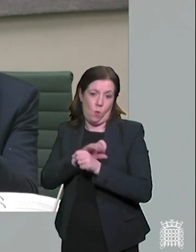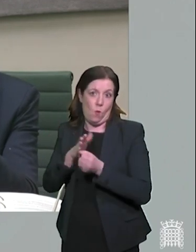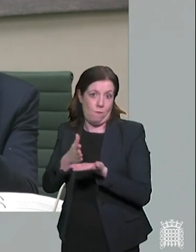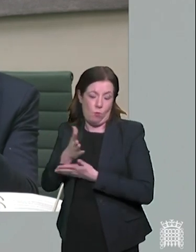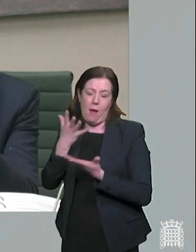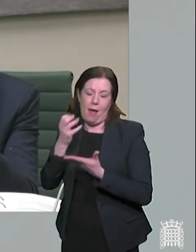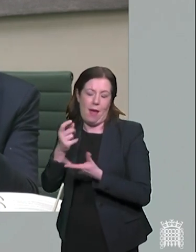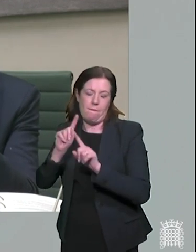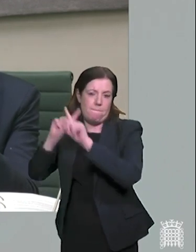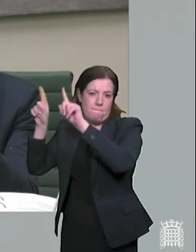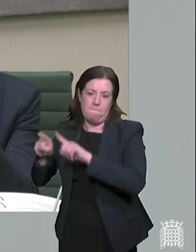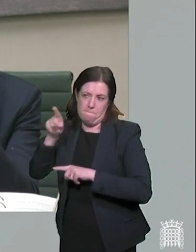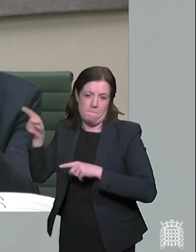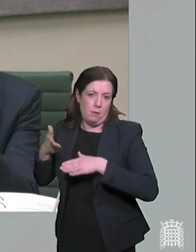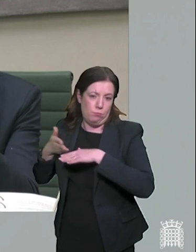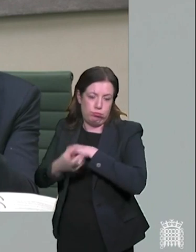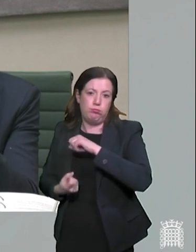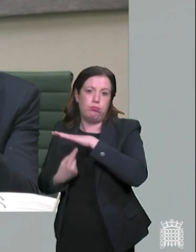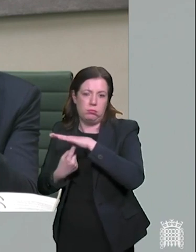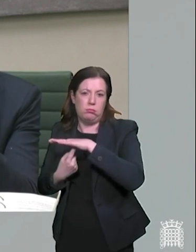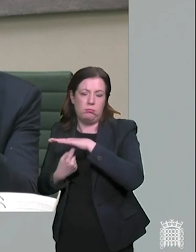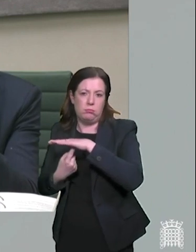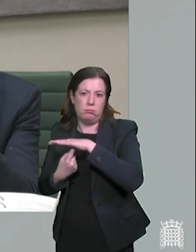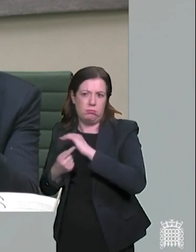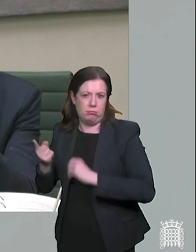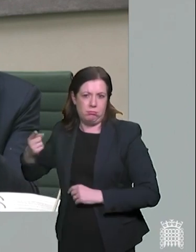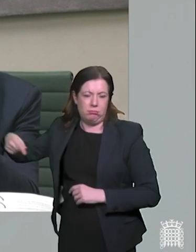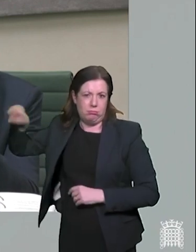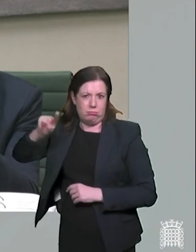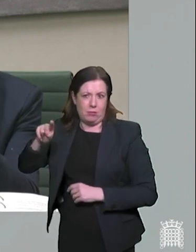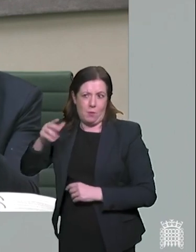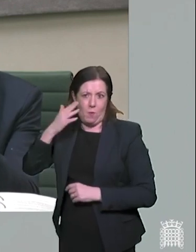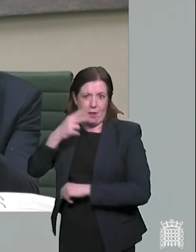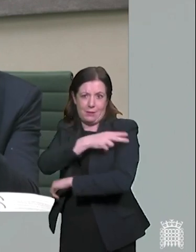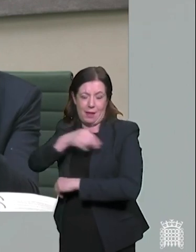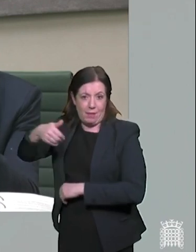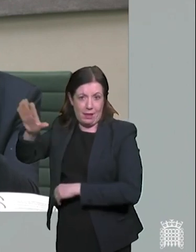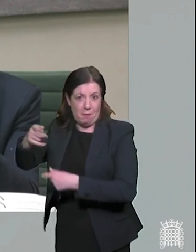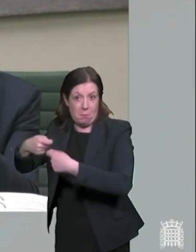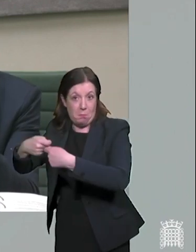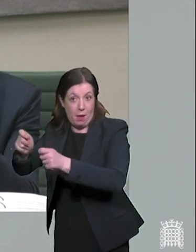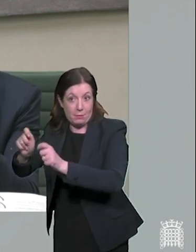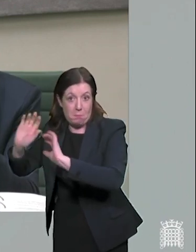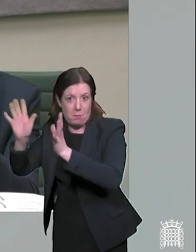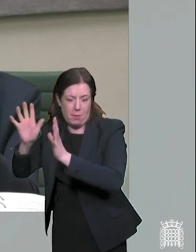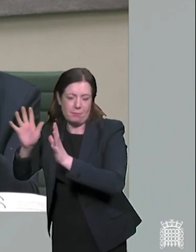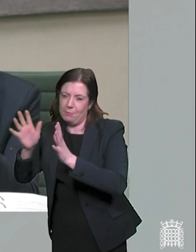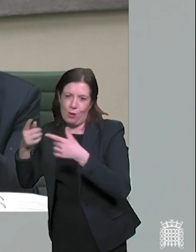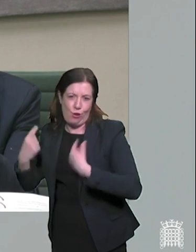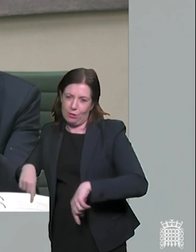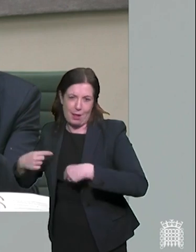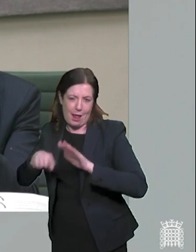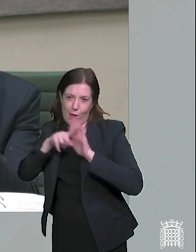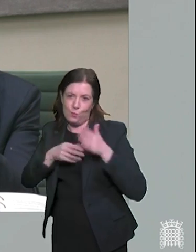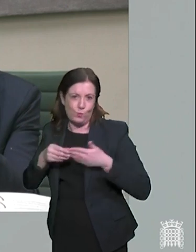and a leaving do for everyone else around the country was not acceptable under the guidelines, all